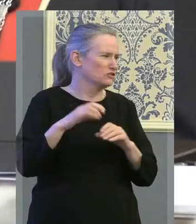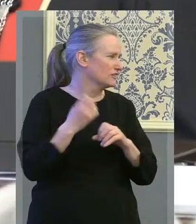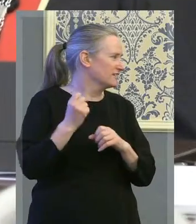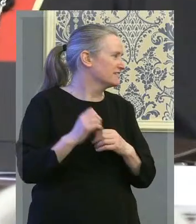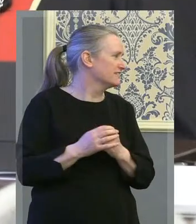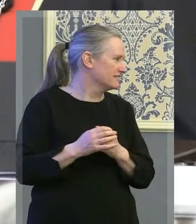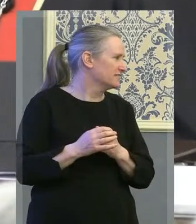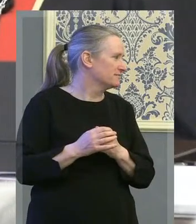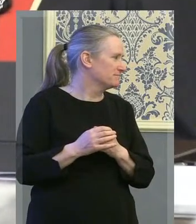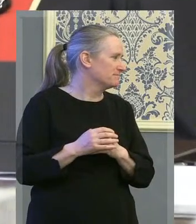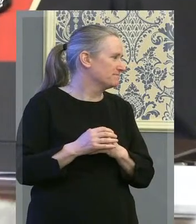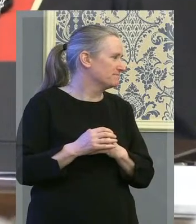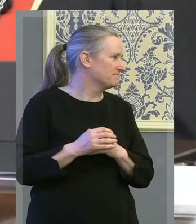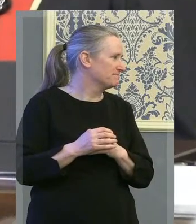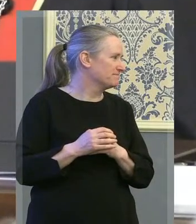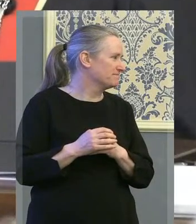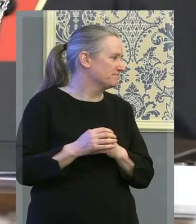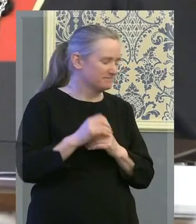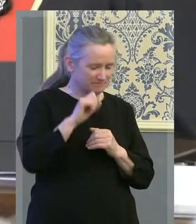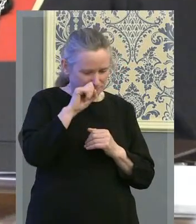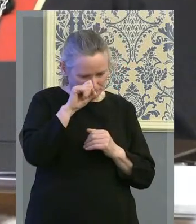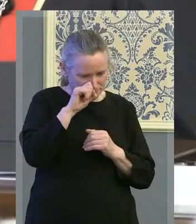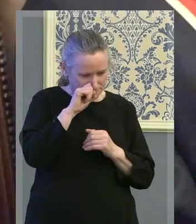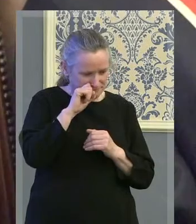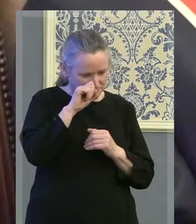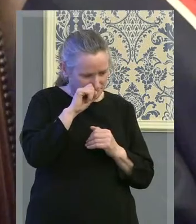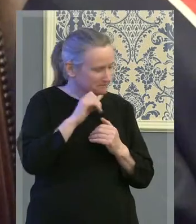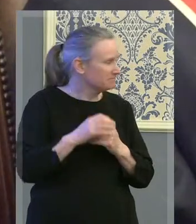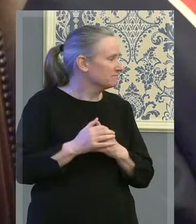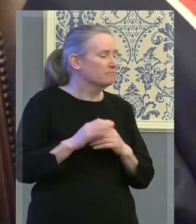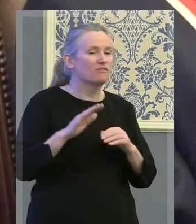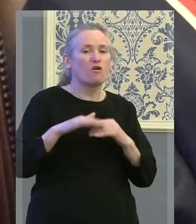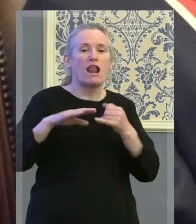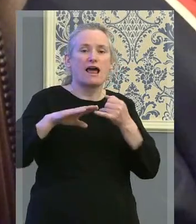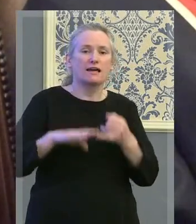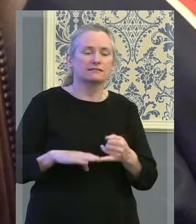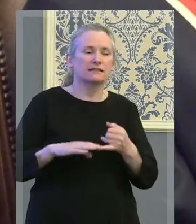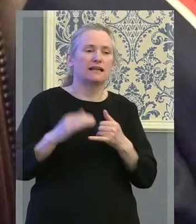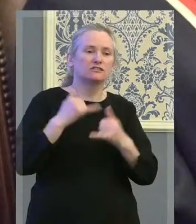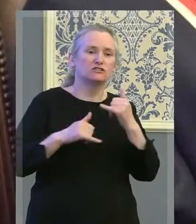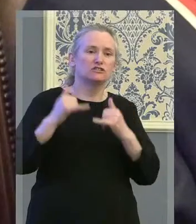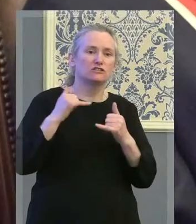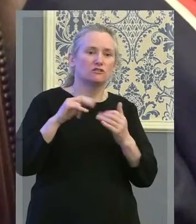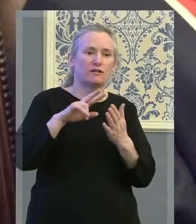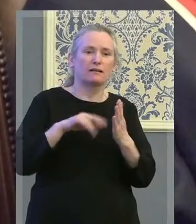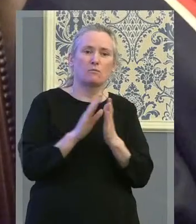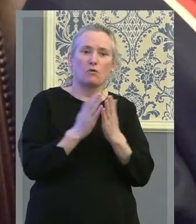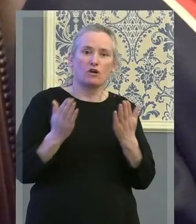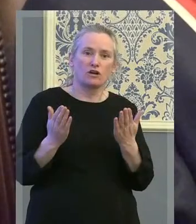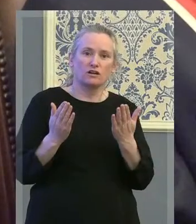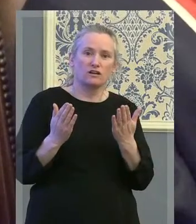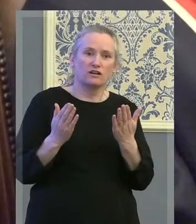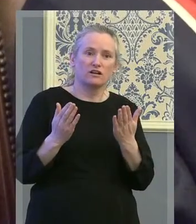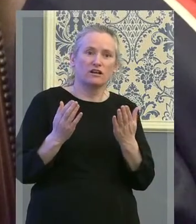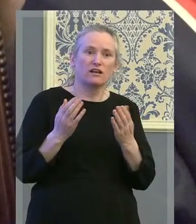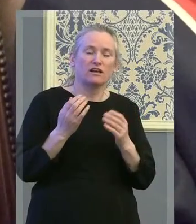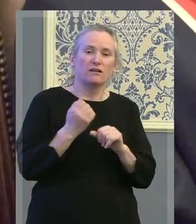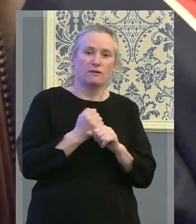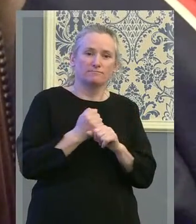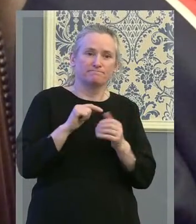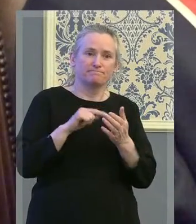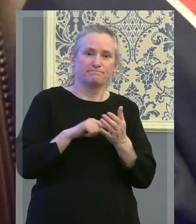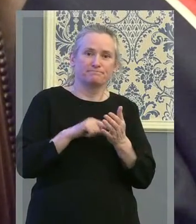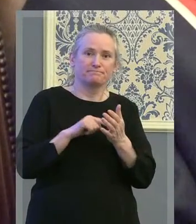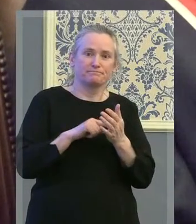There's no doubt he would have loved that. Finally, before I finished, last year I read a book by Paul Brady, a very famous Irish